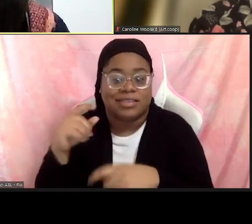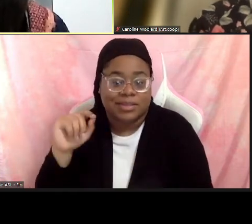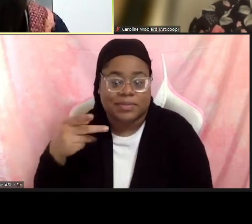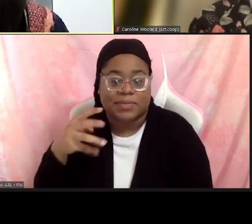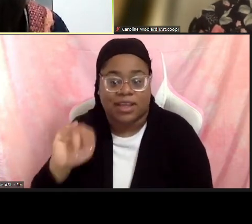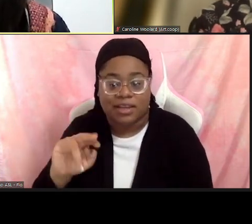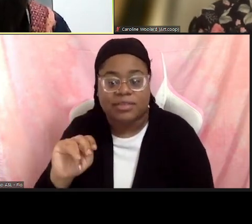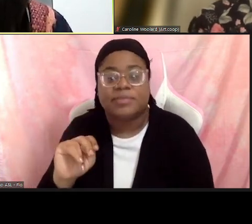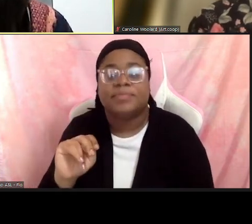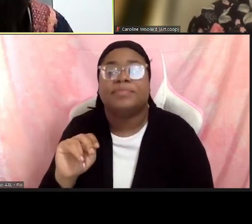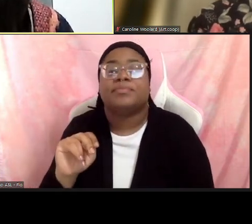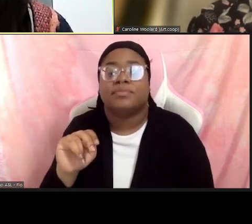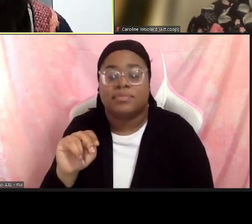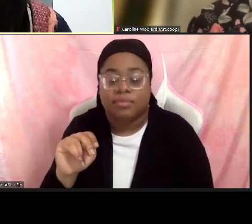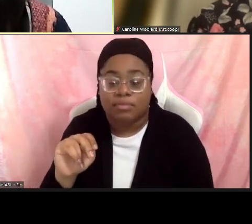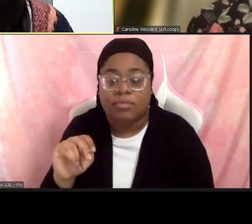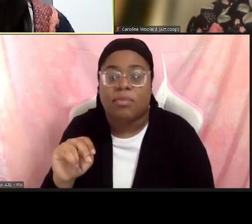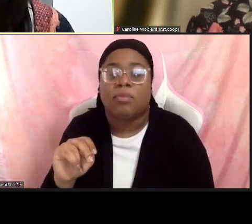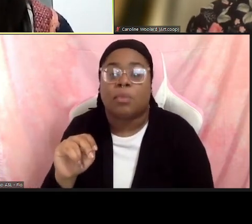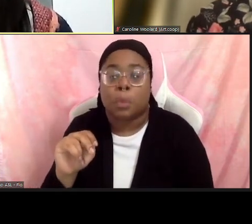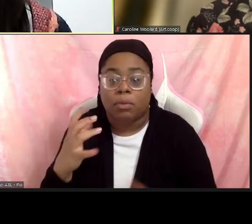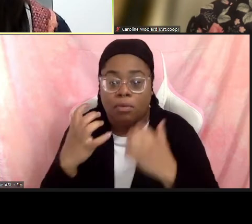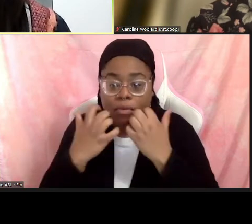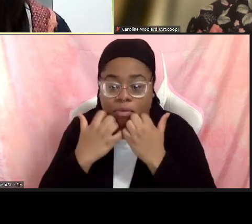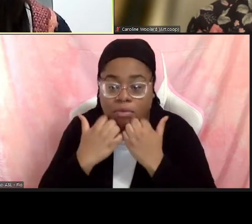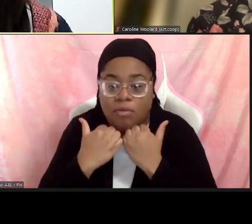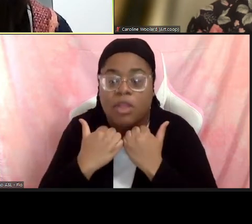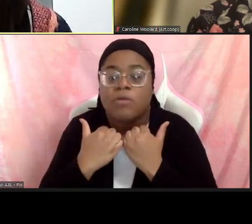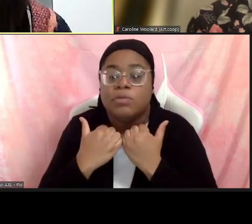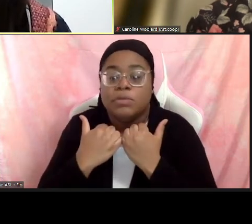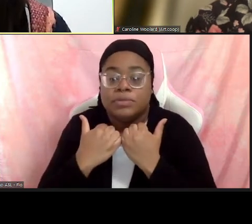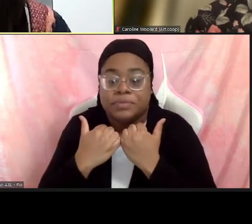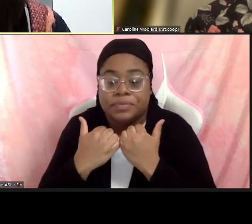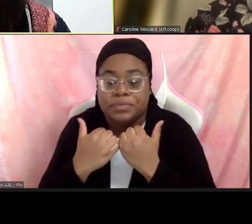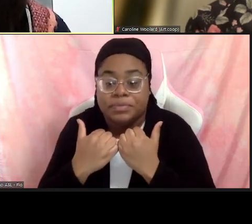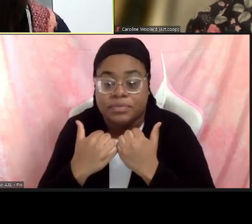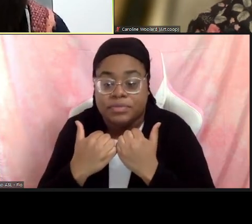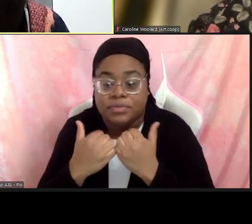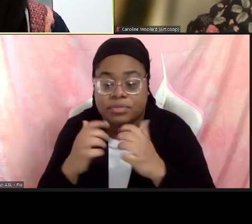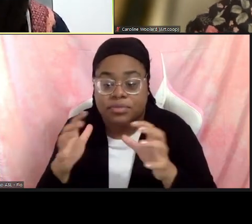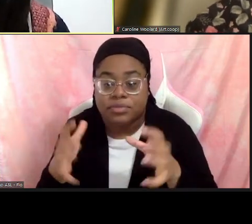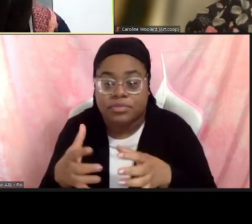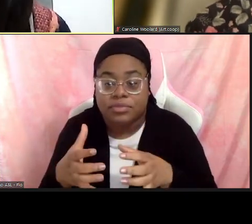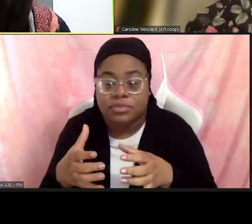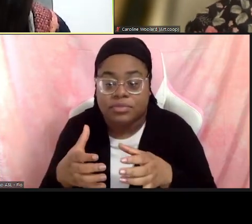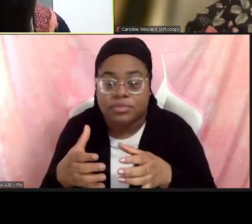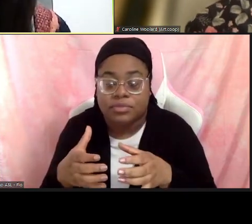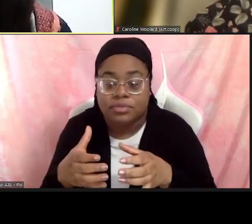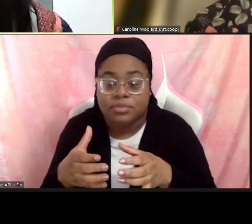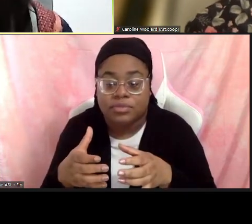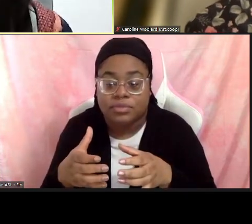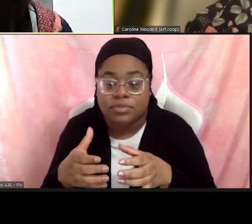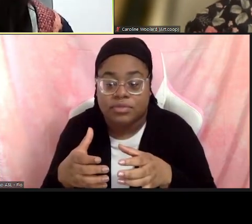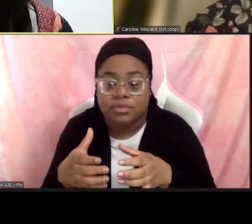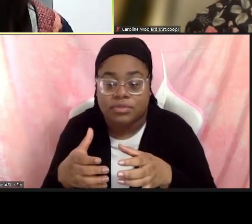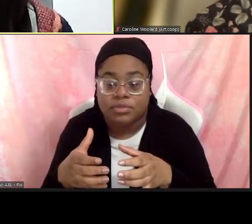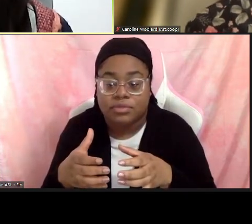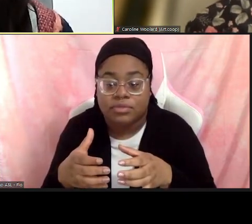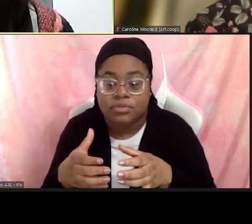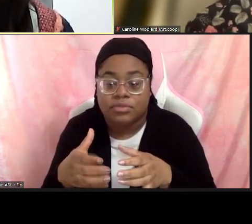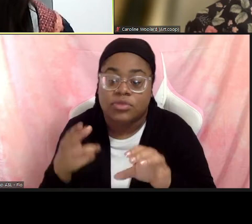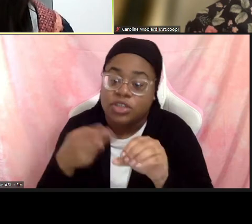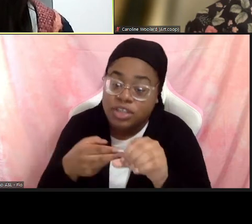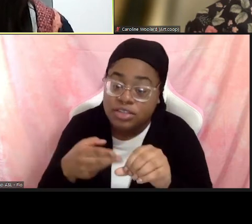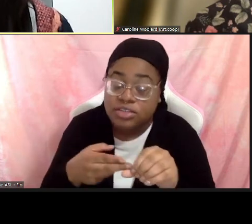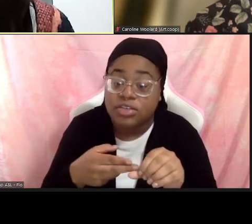One of the values are the cooperation between the individuals, the participation, the